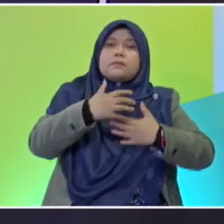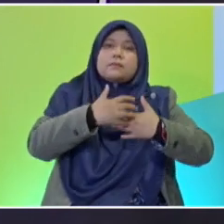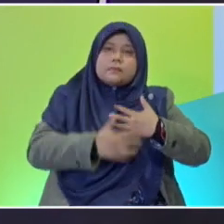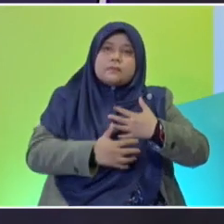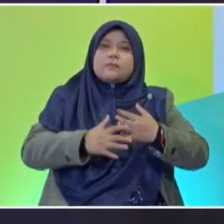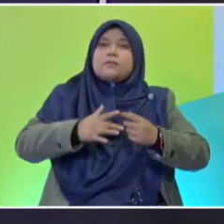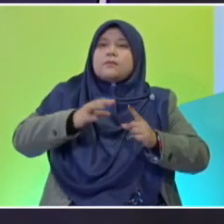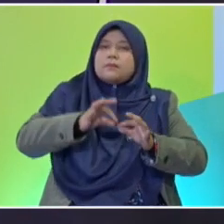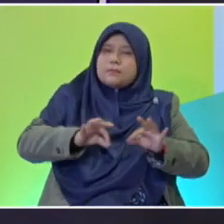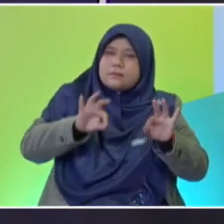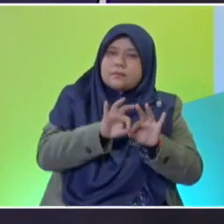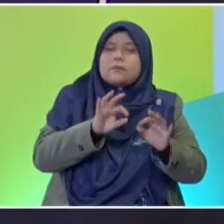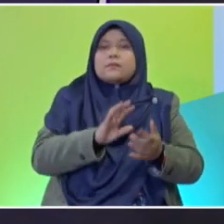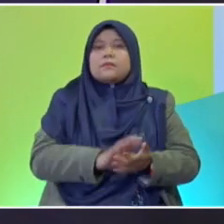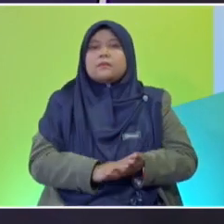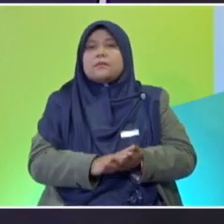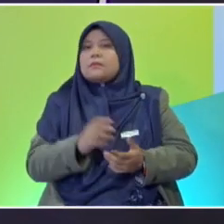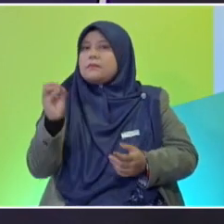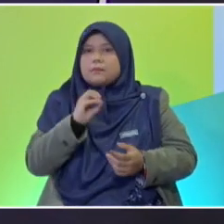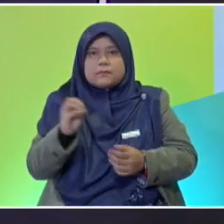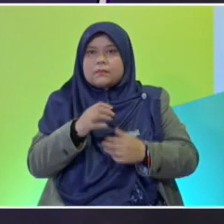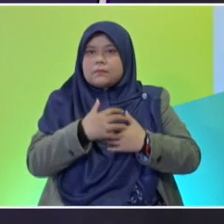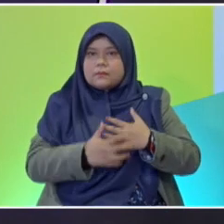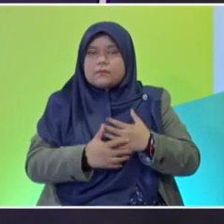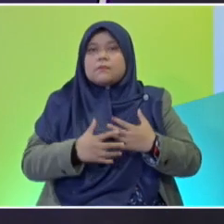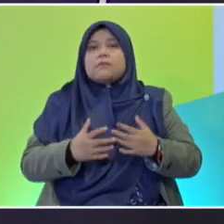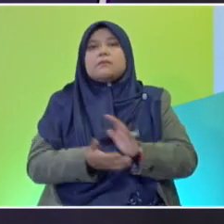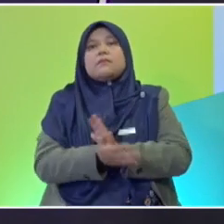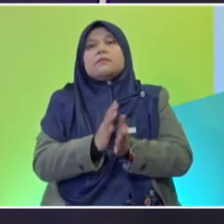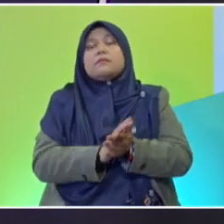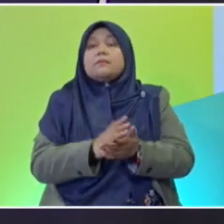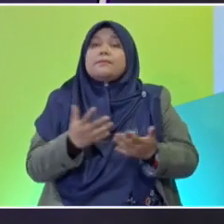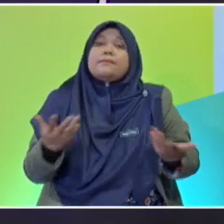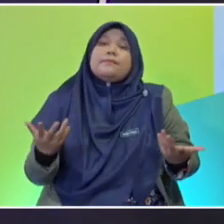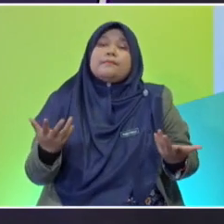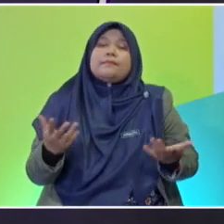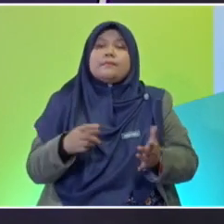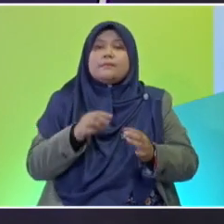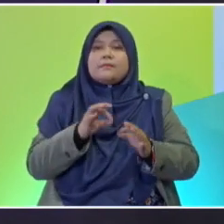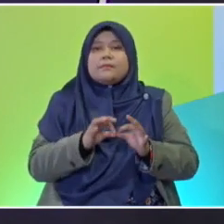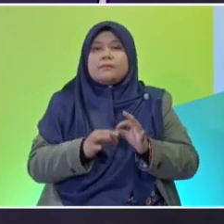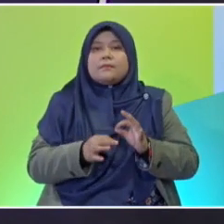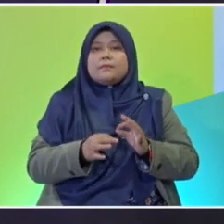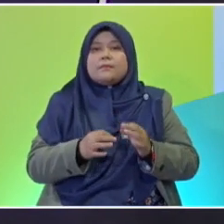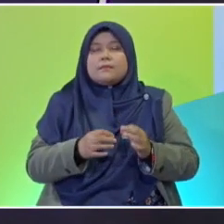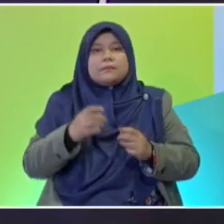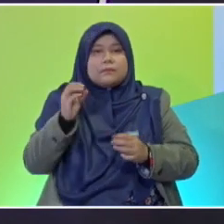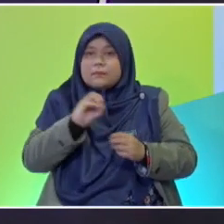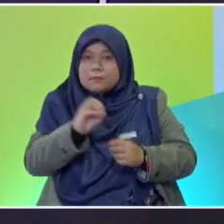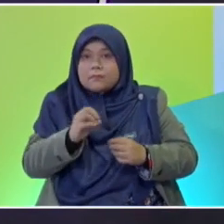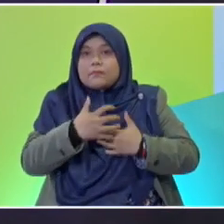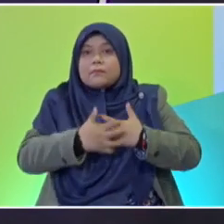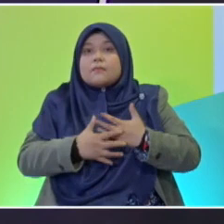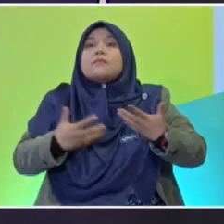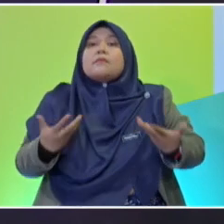important. Okay. Because without blood, what's going to happen? Yeah. What's gonna happen without blood? Can you think? Can you